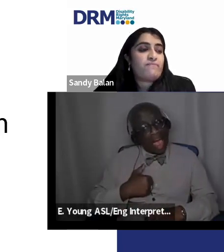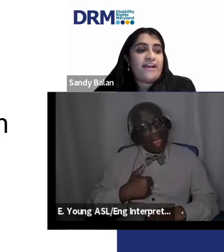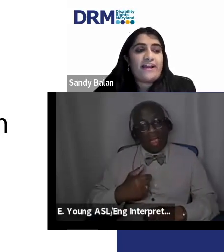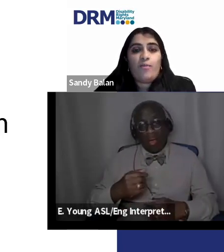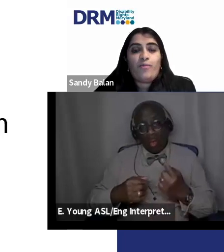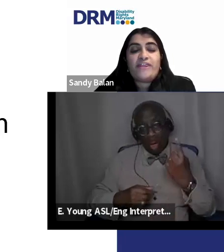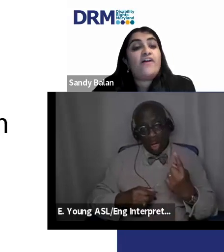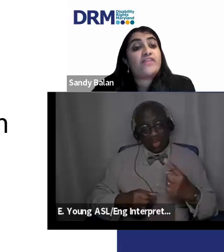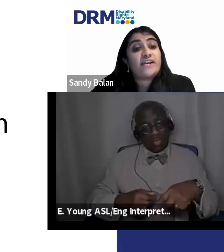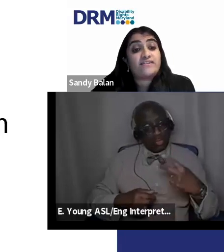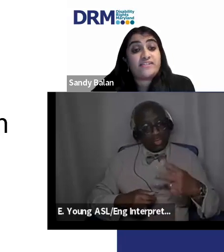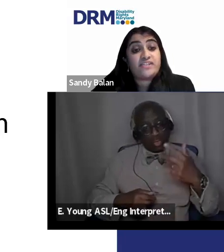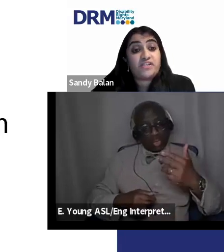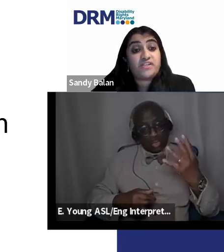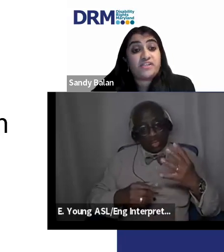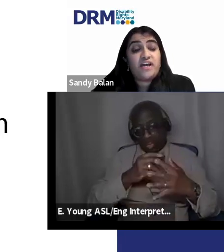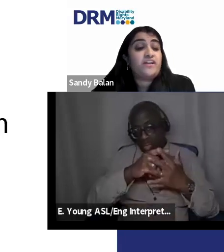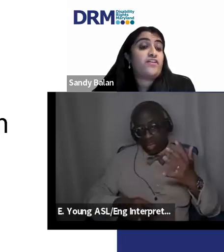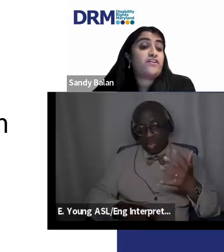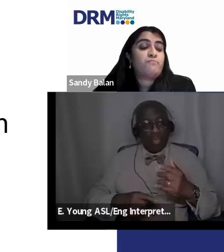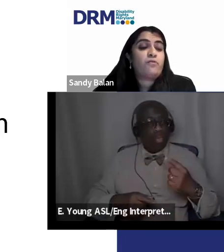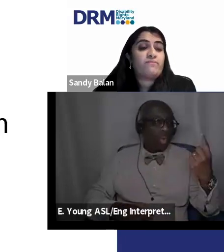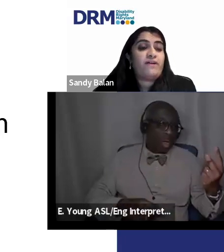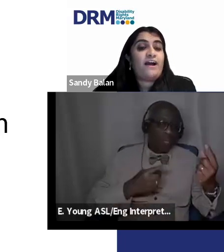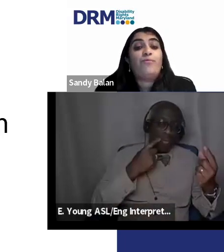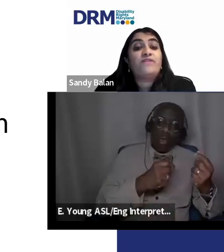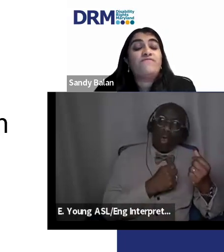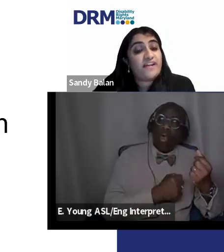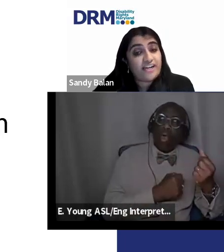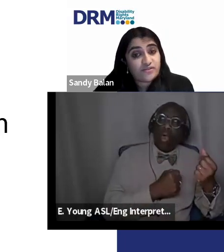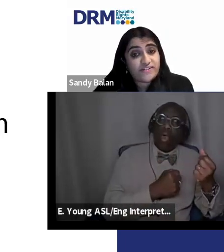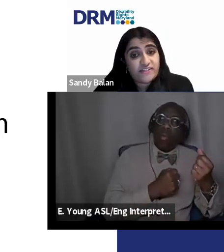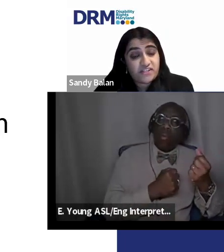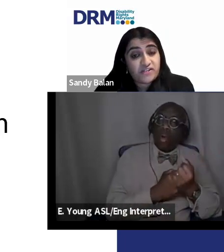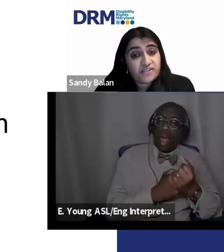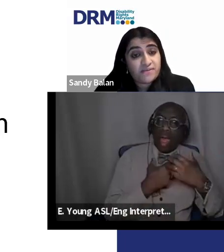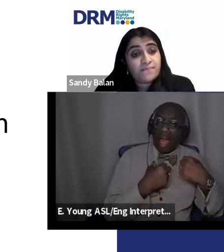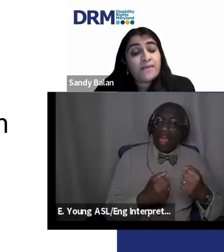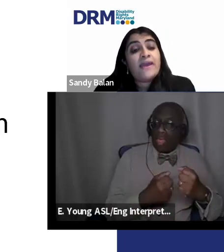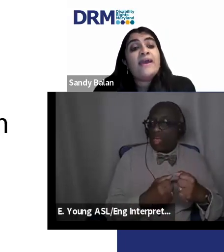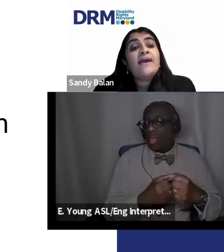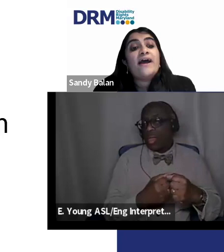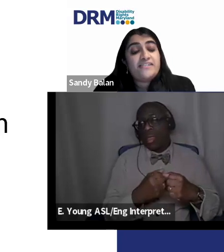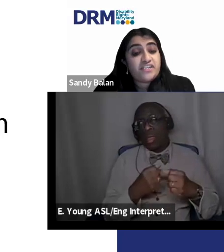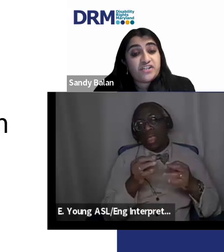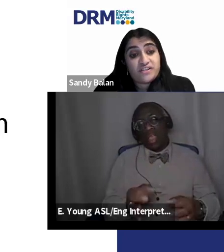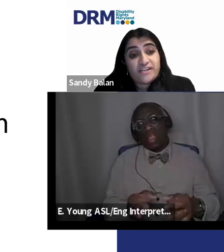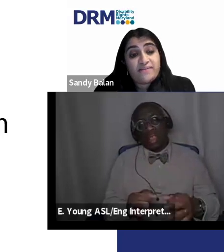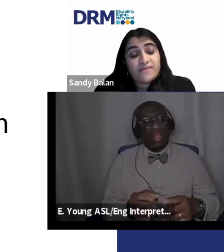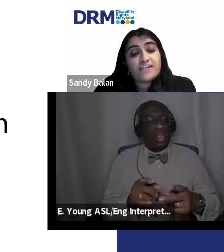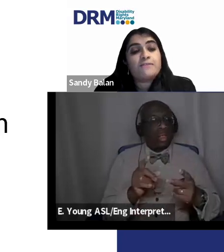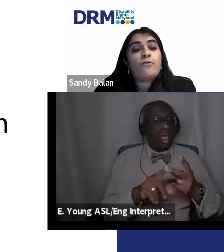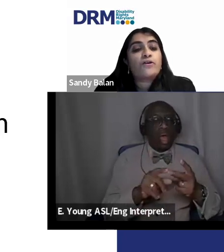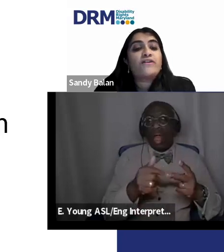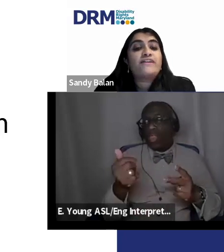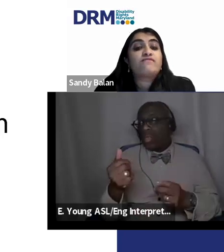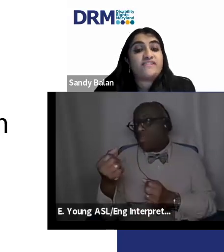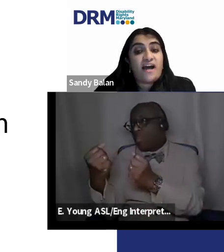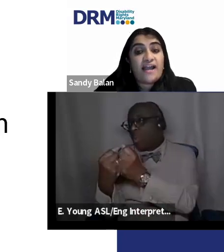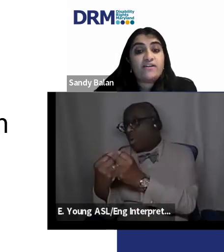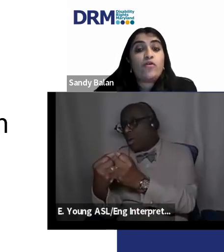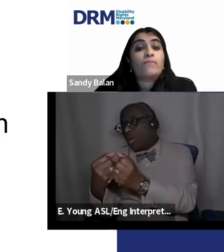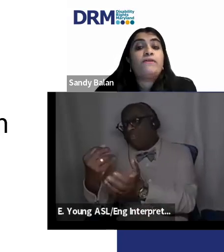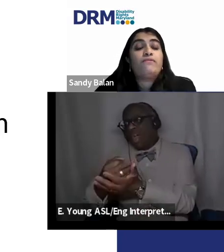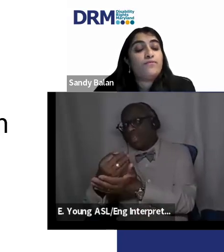one supporter might help with healthcare decisions. Another supporter might help with financial decisions. Additionally, a supporter